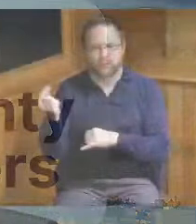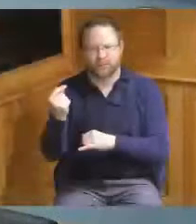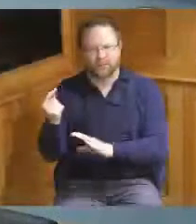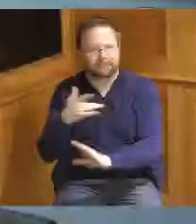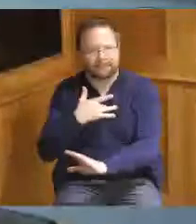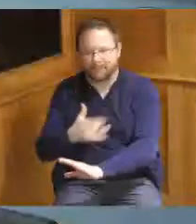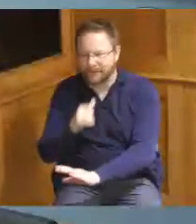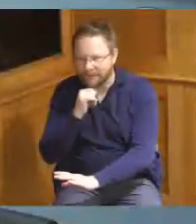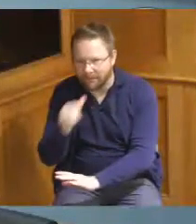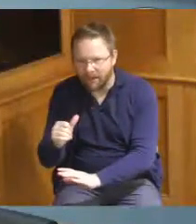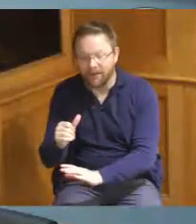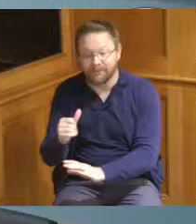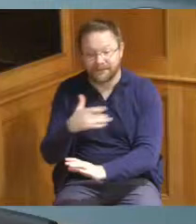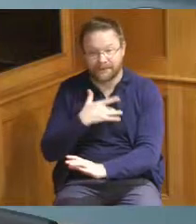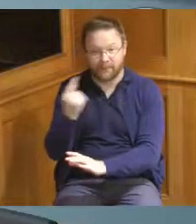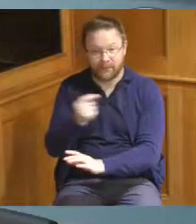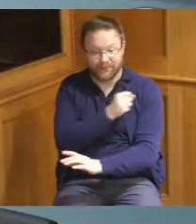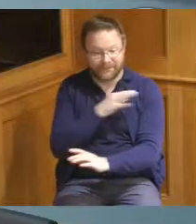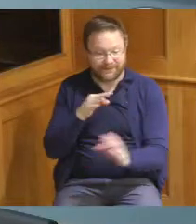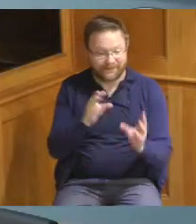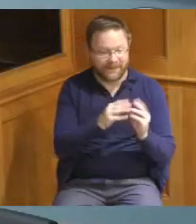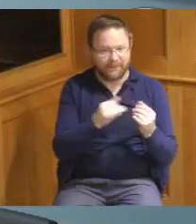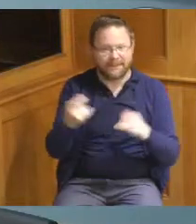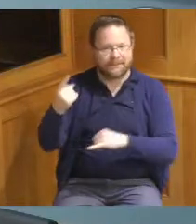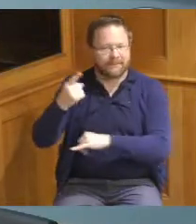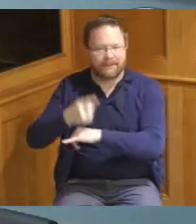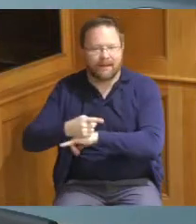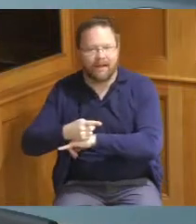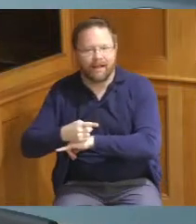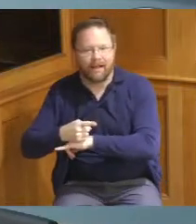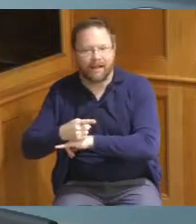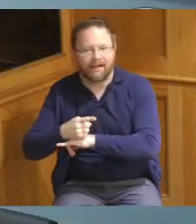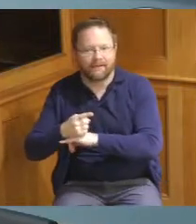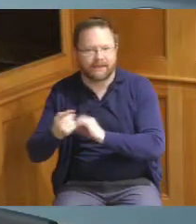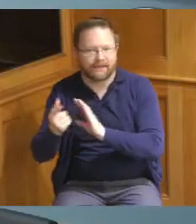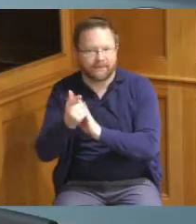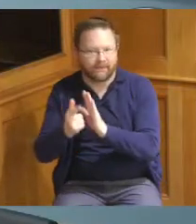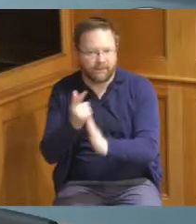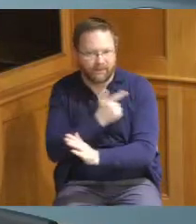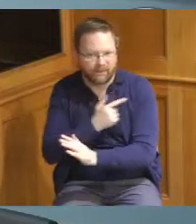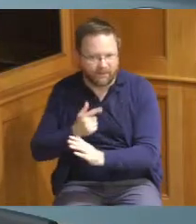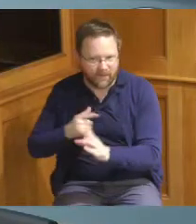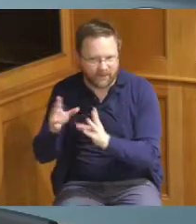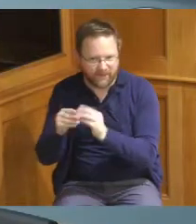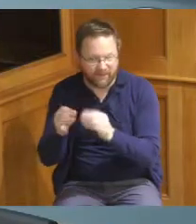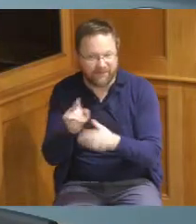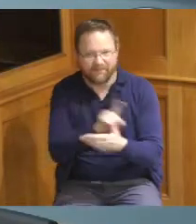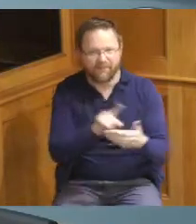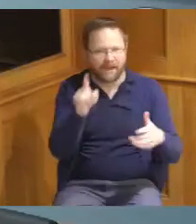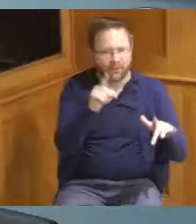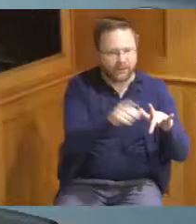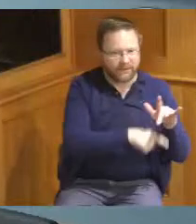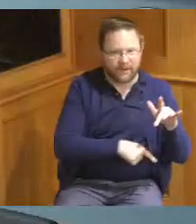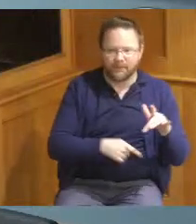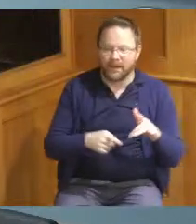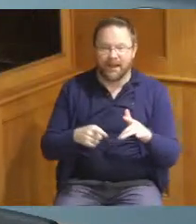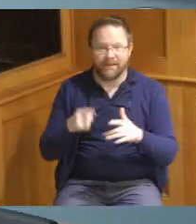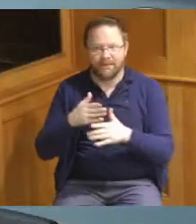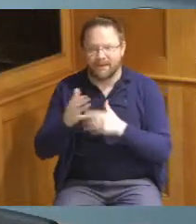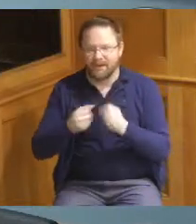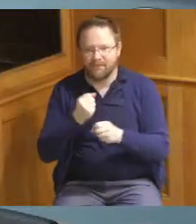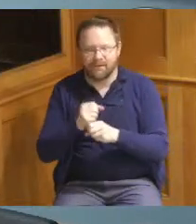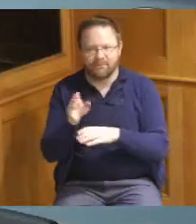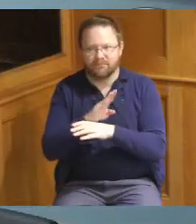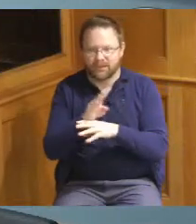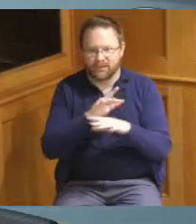having a legislative meeting because we did not have a legislative meeting last week. And we've got lots of business here at the end of the year